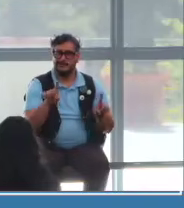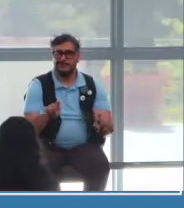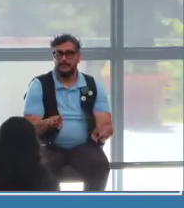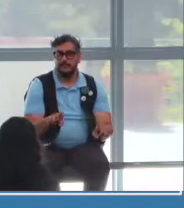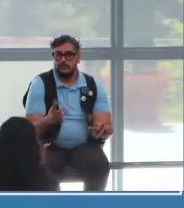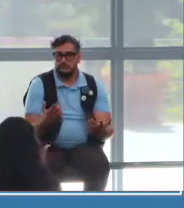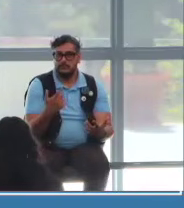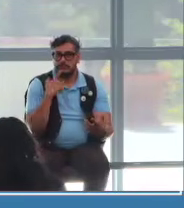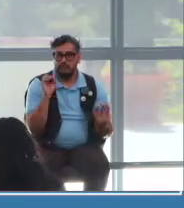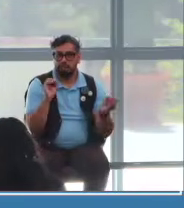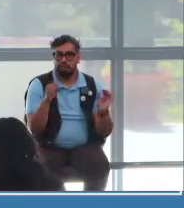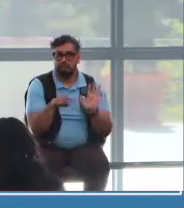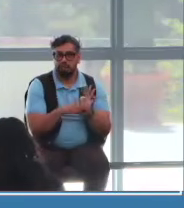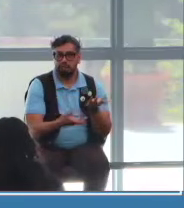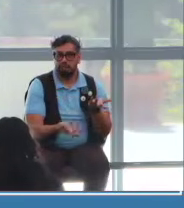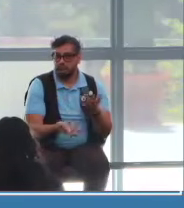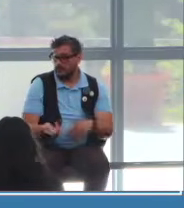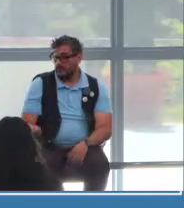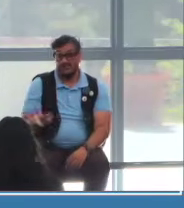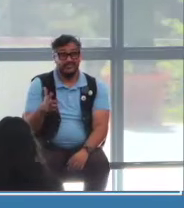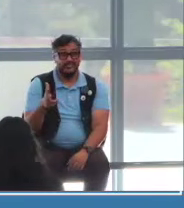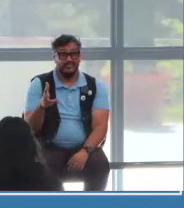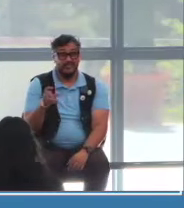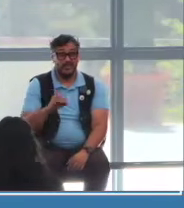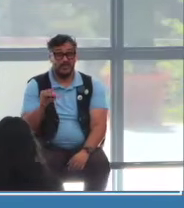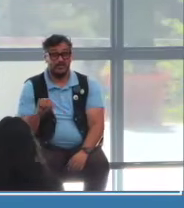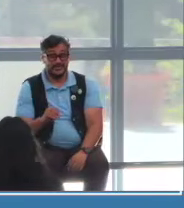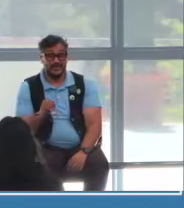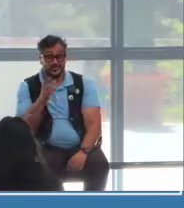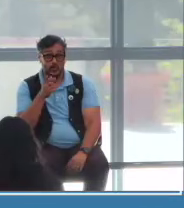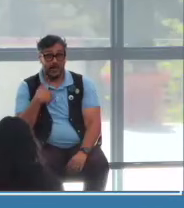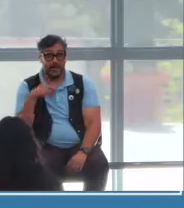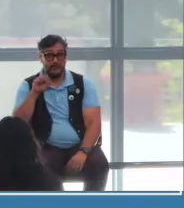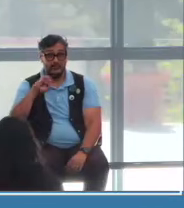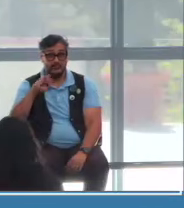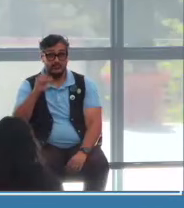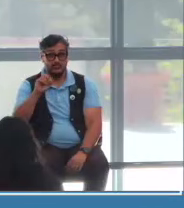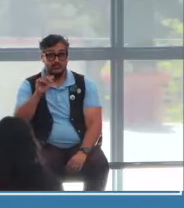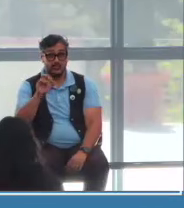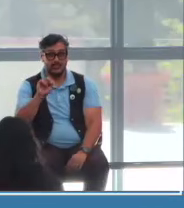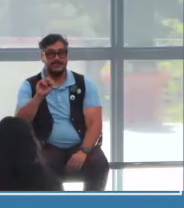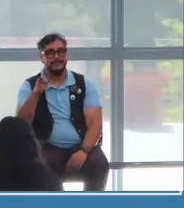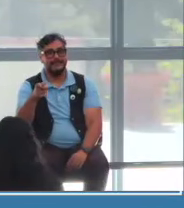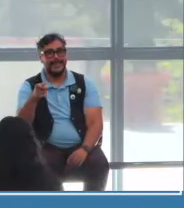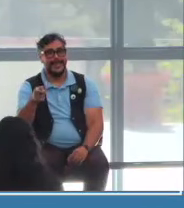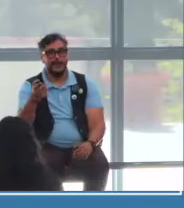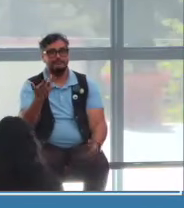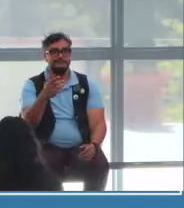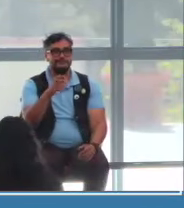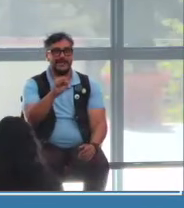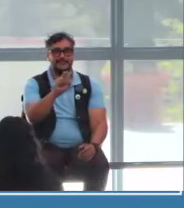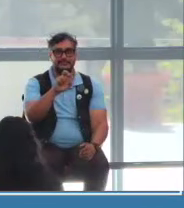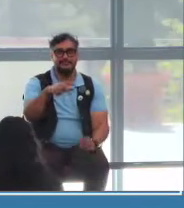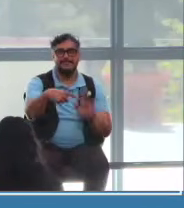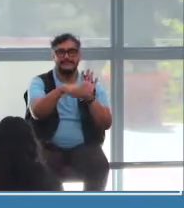largely non-diagnostic? Okay, 30% with Sjogren's are SSA or SSP negative. There is